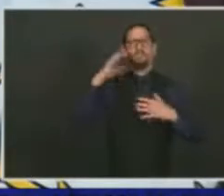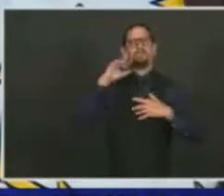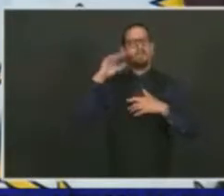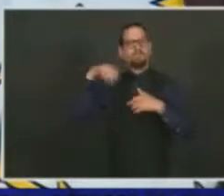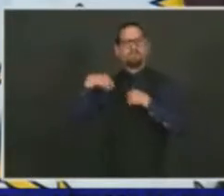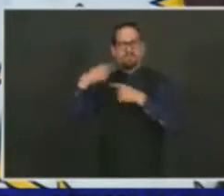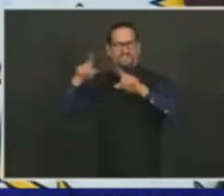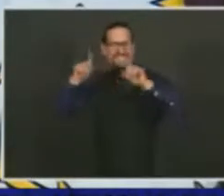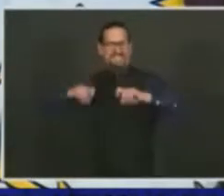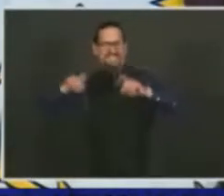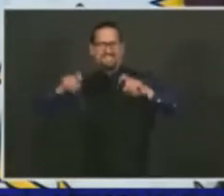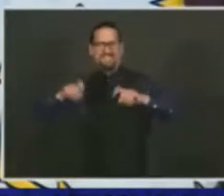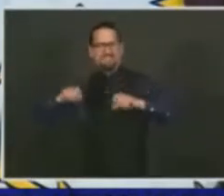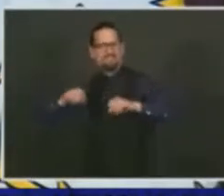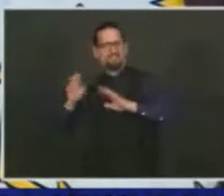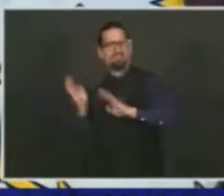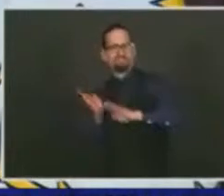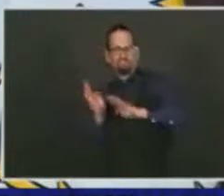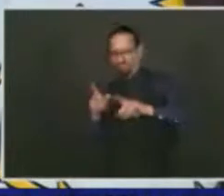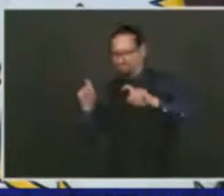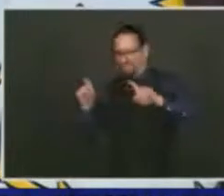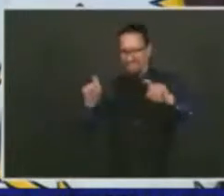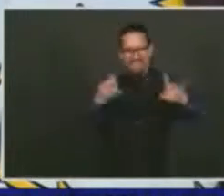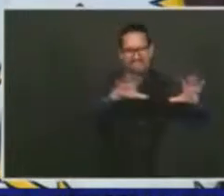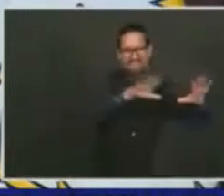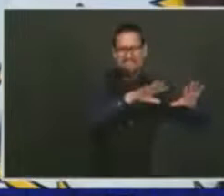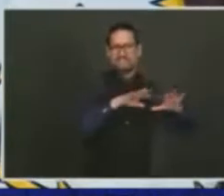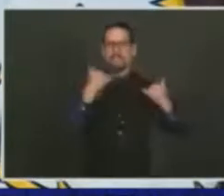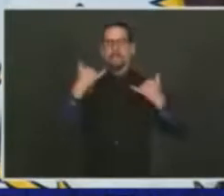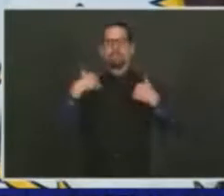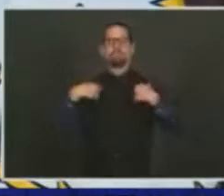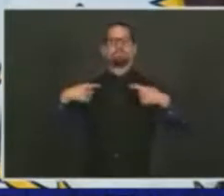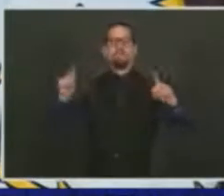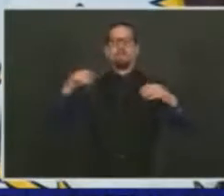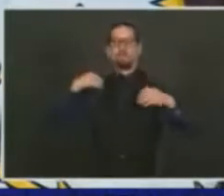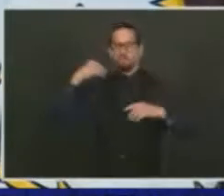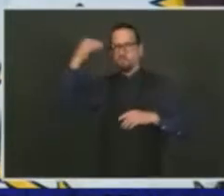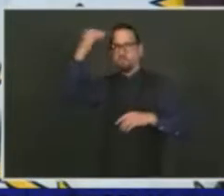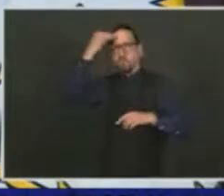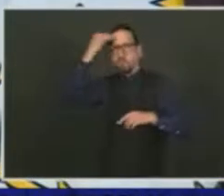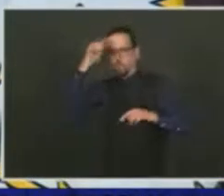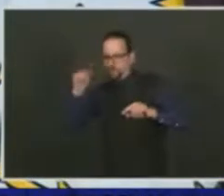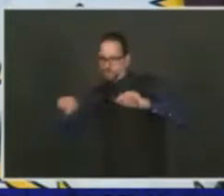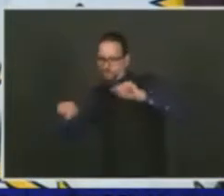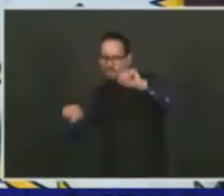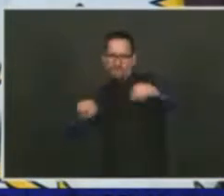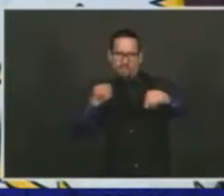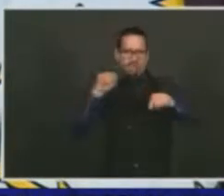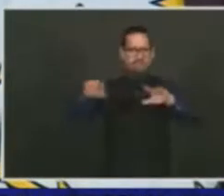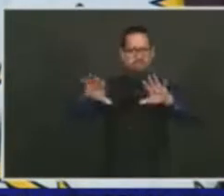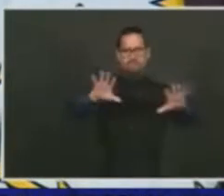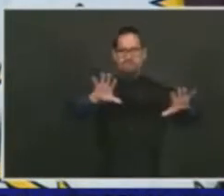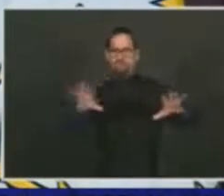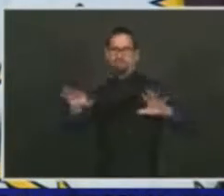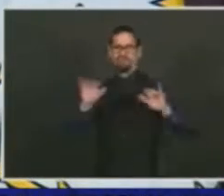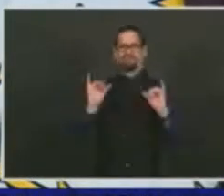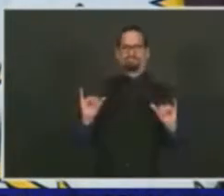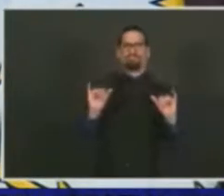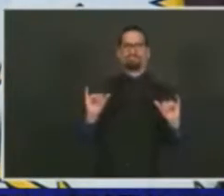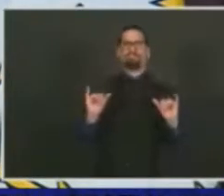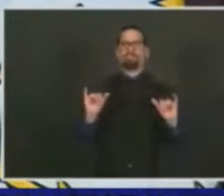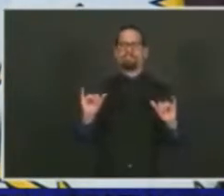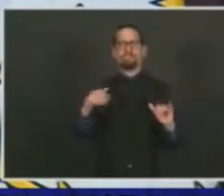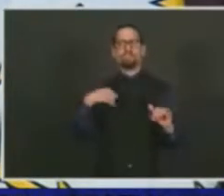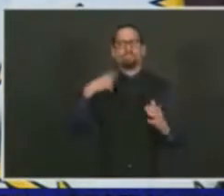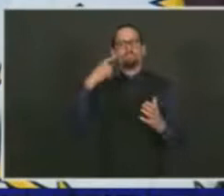data. So I'd like to not have a blunt instrument of phase 2, but we're going to have to put some more restrictions in,